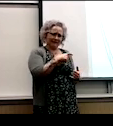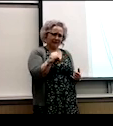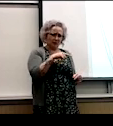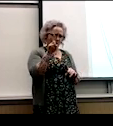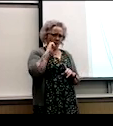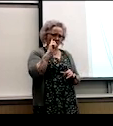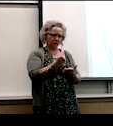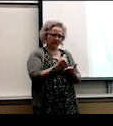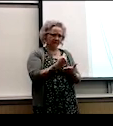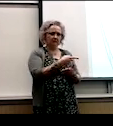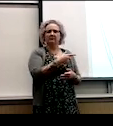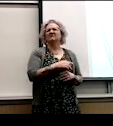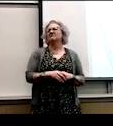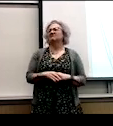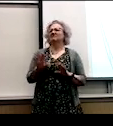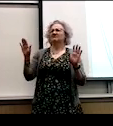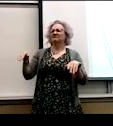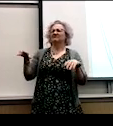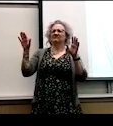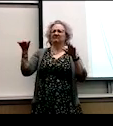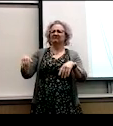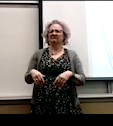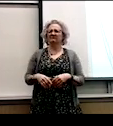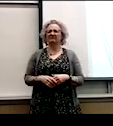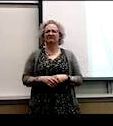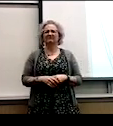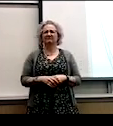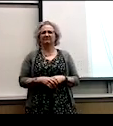trouble. So treat early.